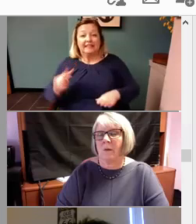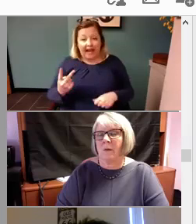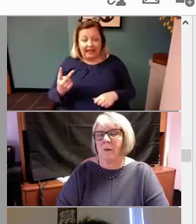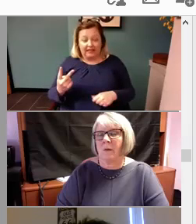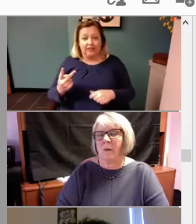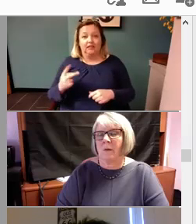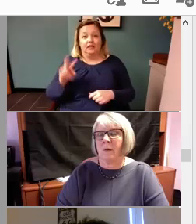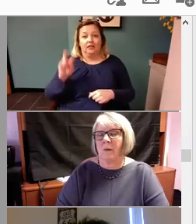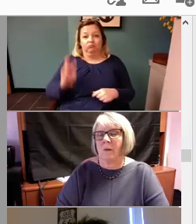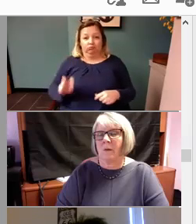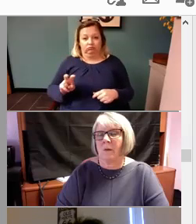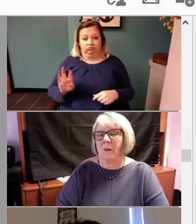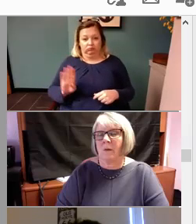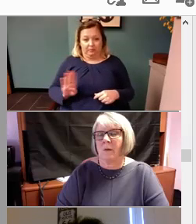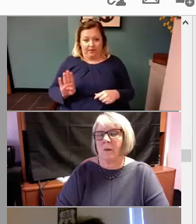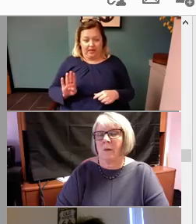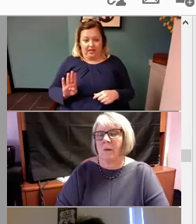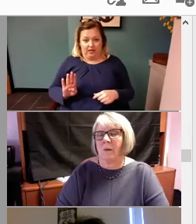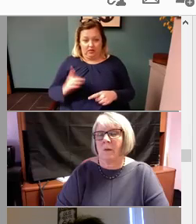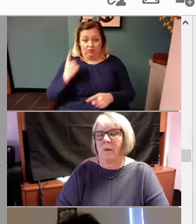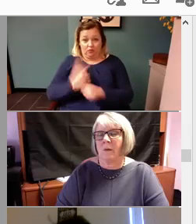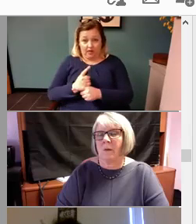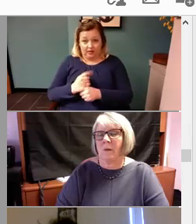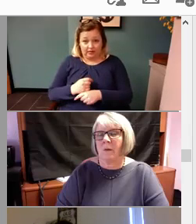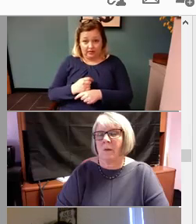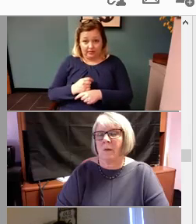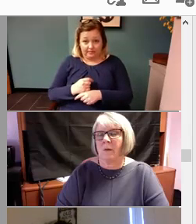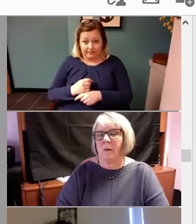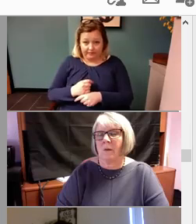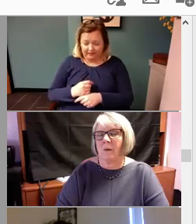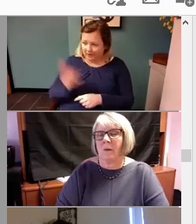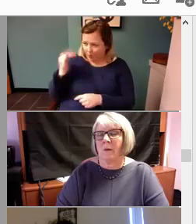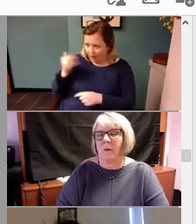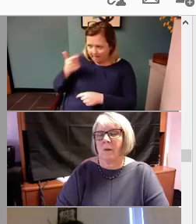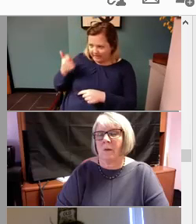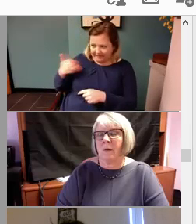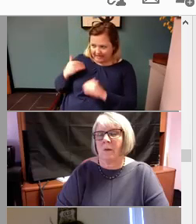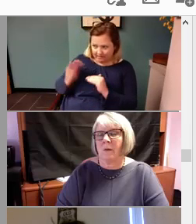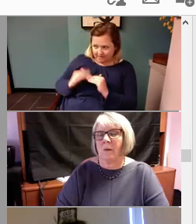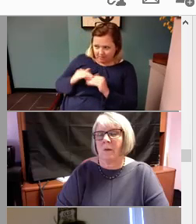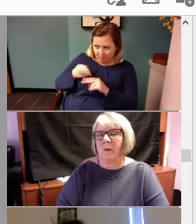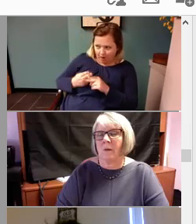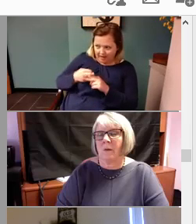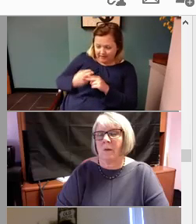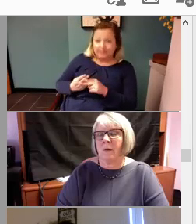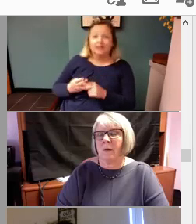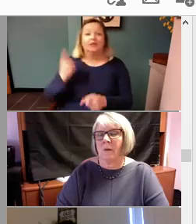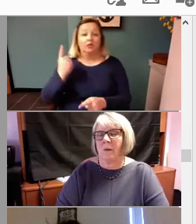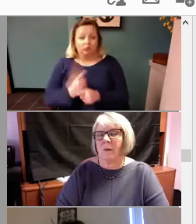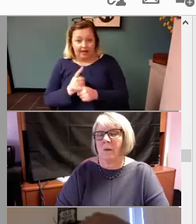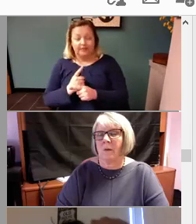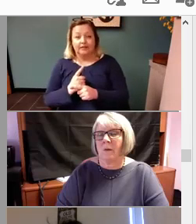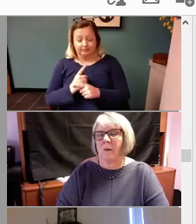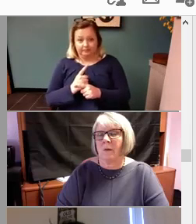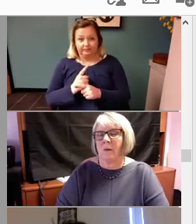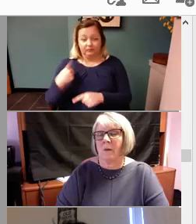because it has the minimum weight. Yes, exactly, because it has the minimum weight. So now initially we were talking about all of those vertices